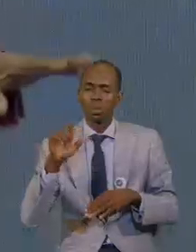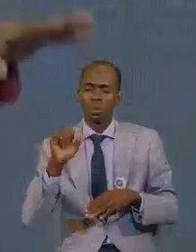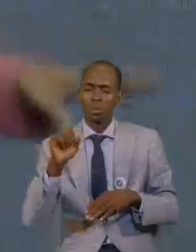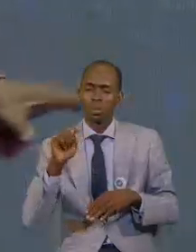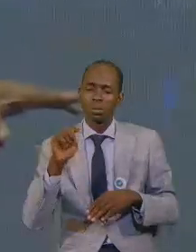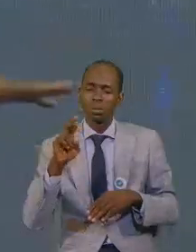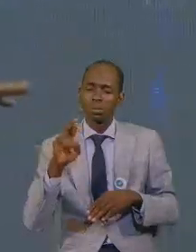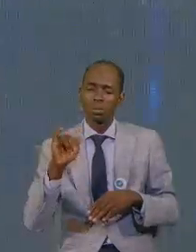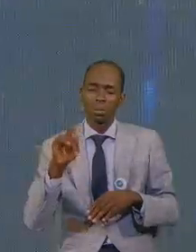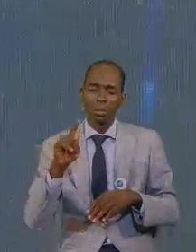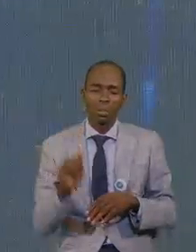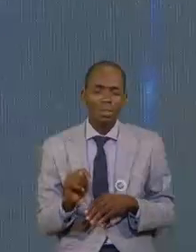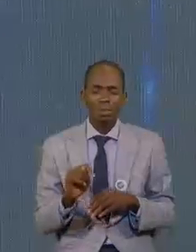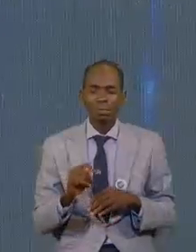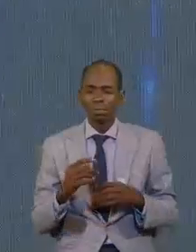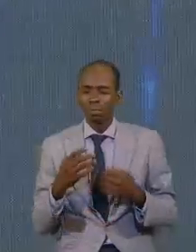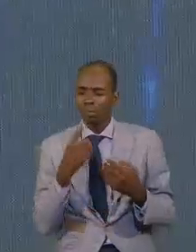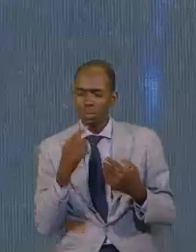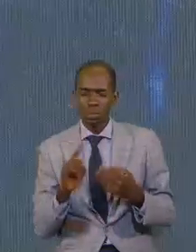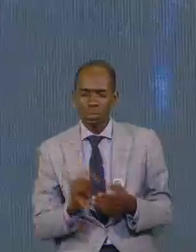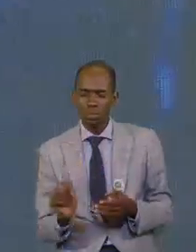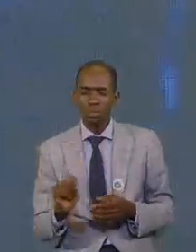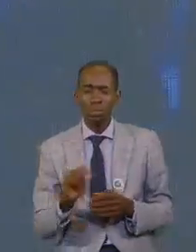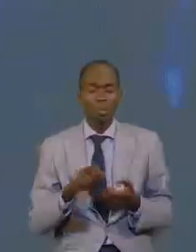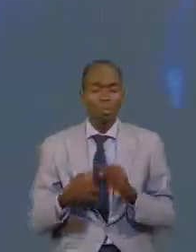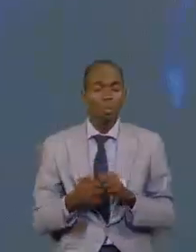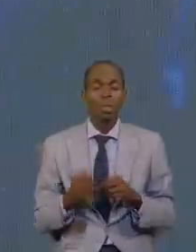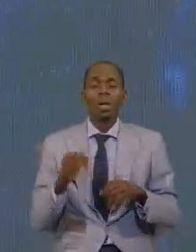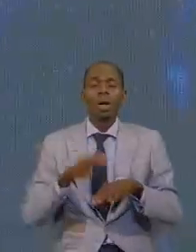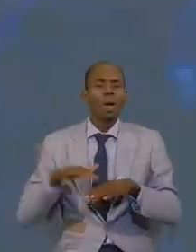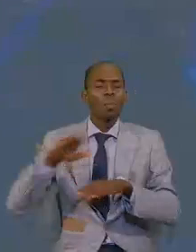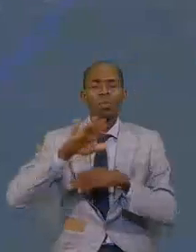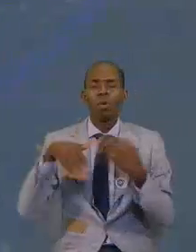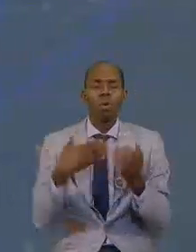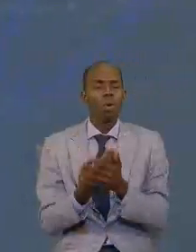above anything on earth that troubles anyone.